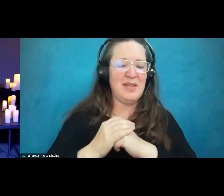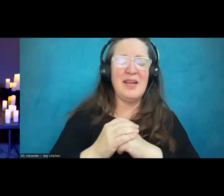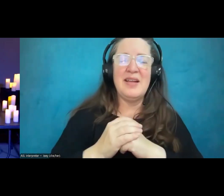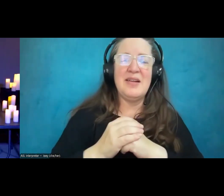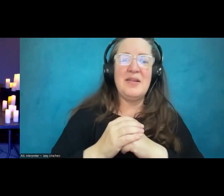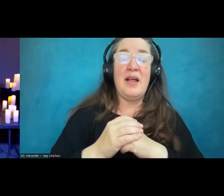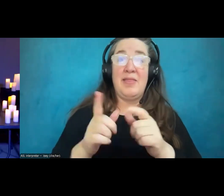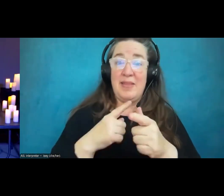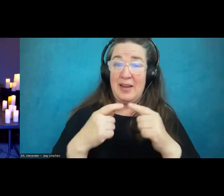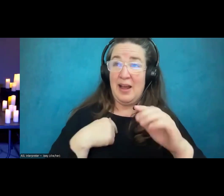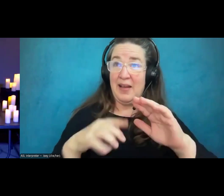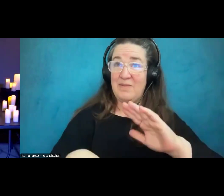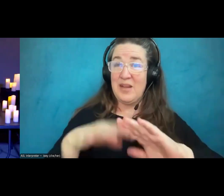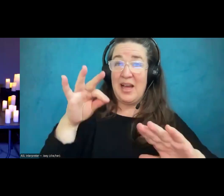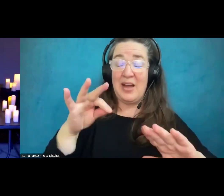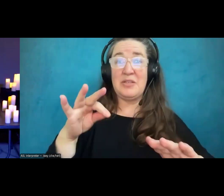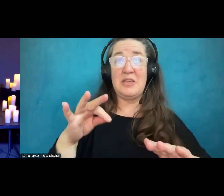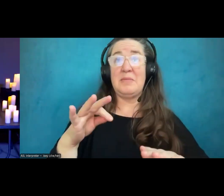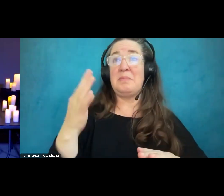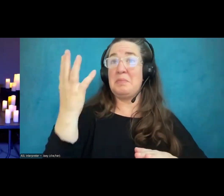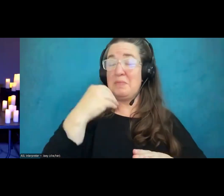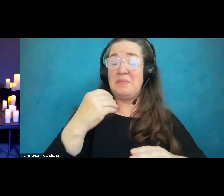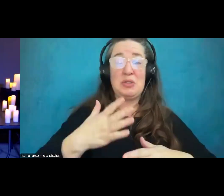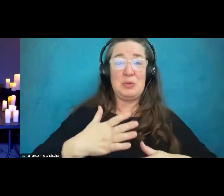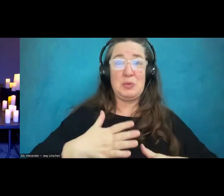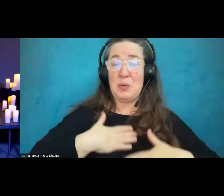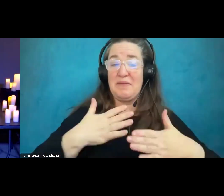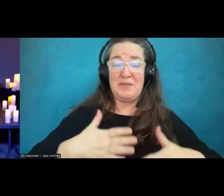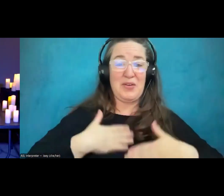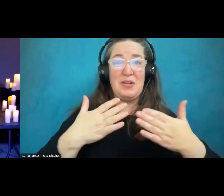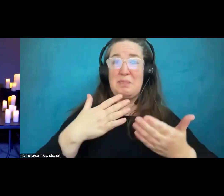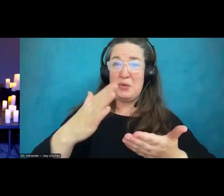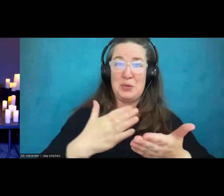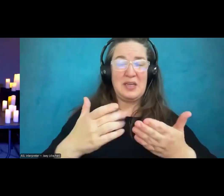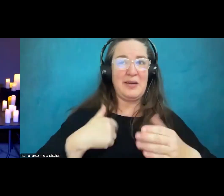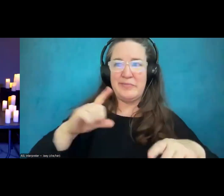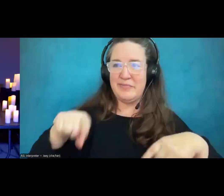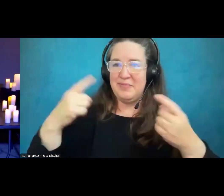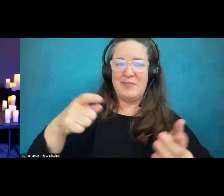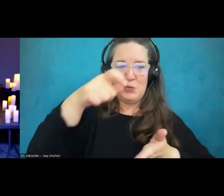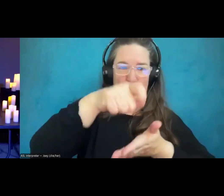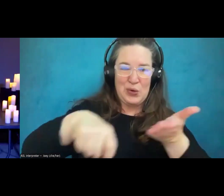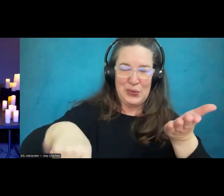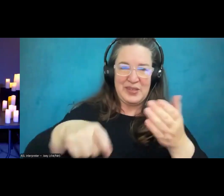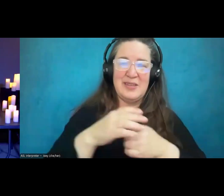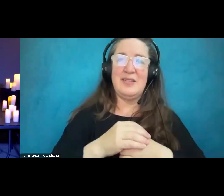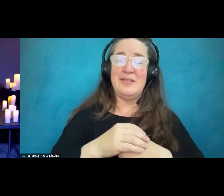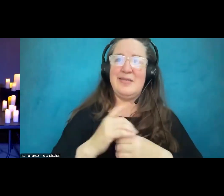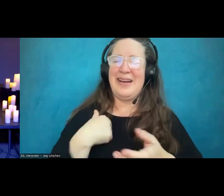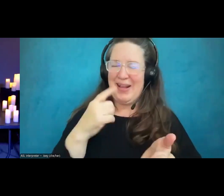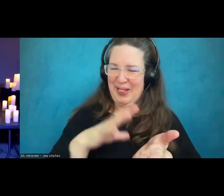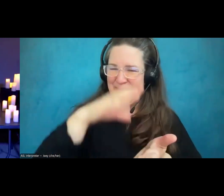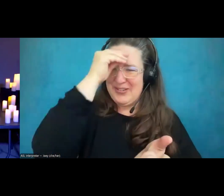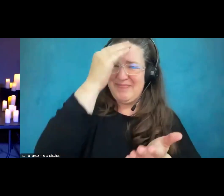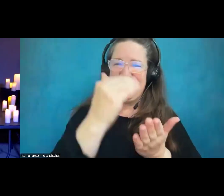the most unabashedly joyful composition I've ever written, which I think taught me that I